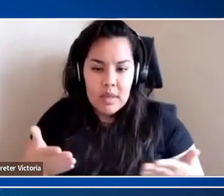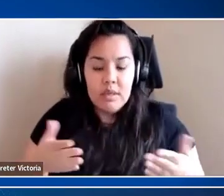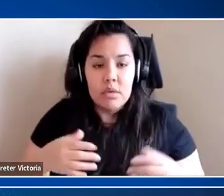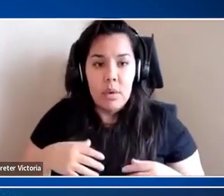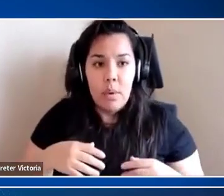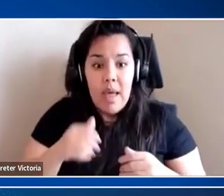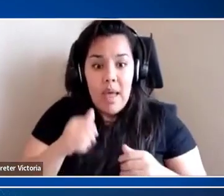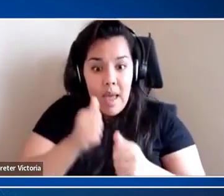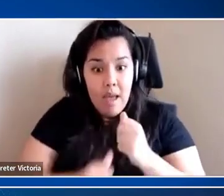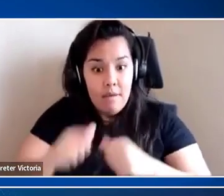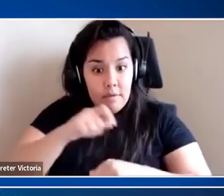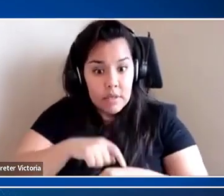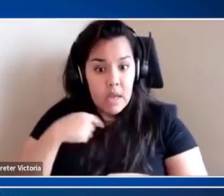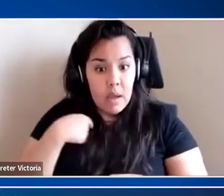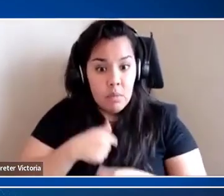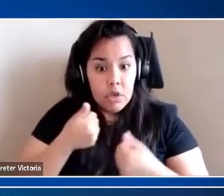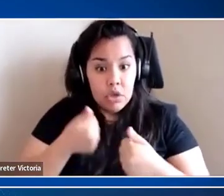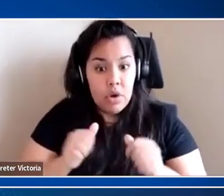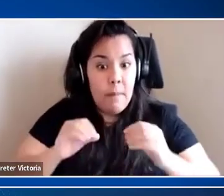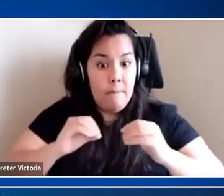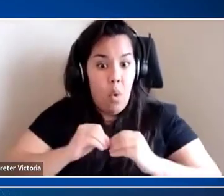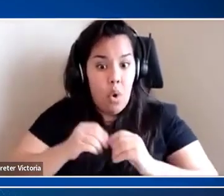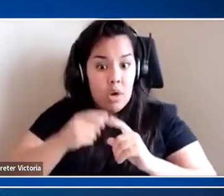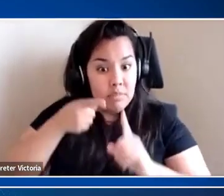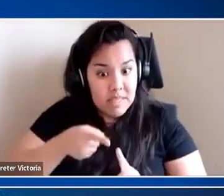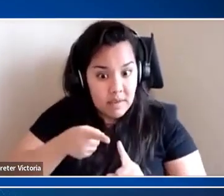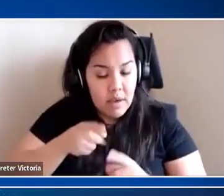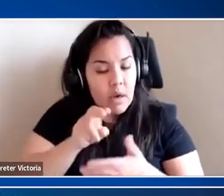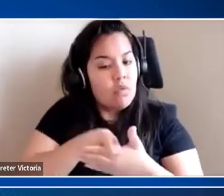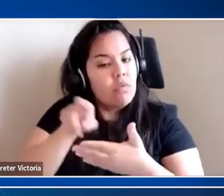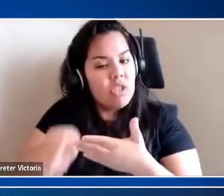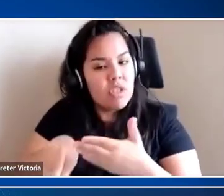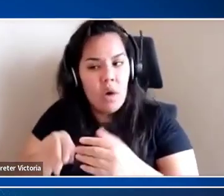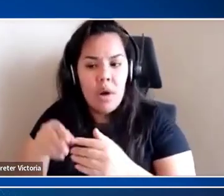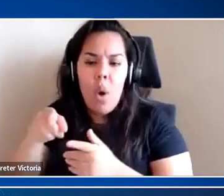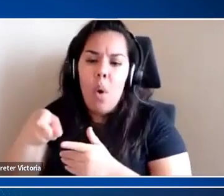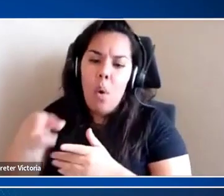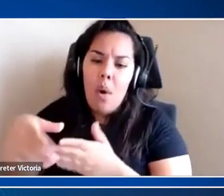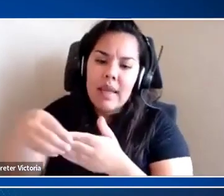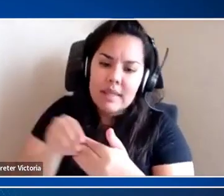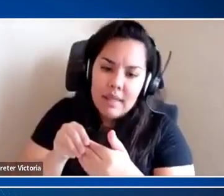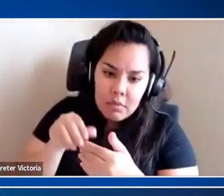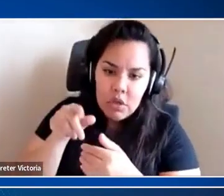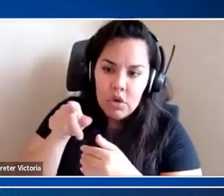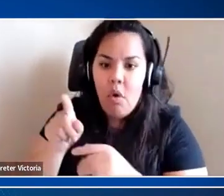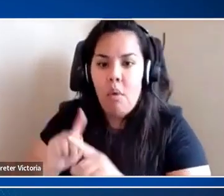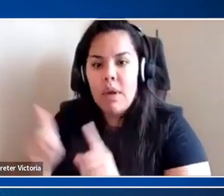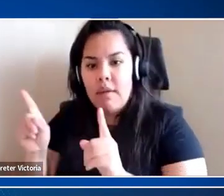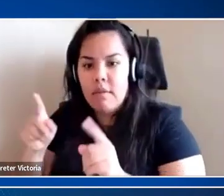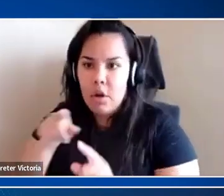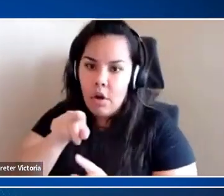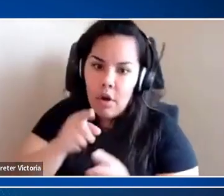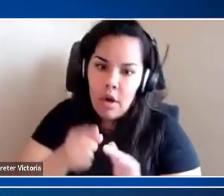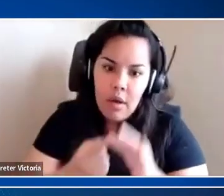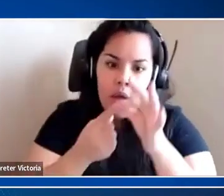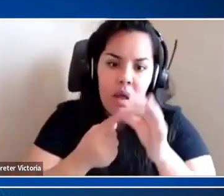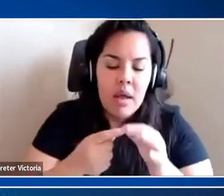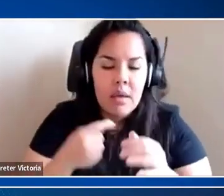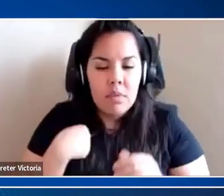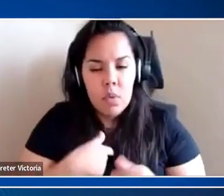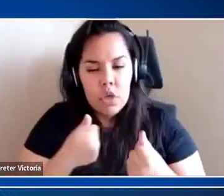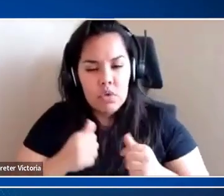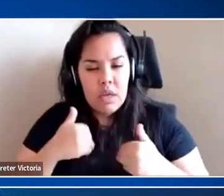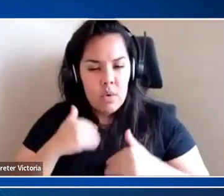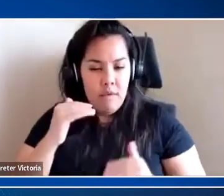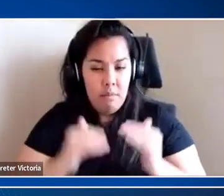more specific, there's exceptions, so we try to strike that balance of giving, reviewers guidance, but also